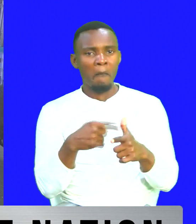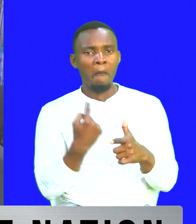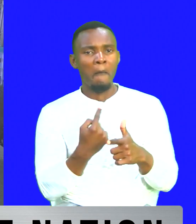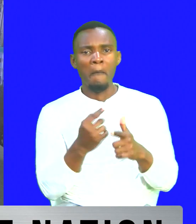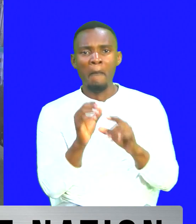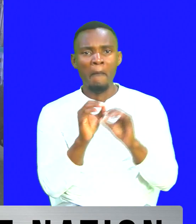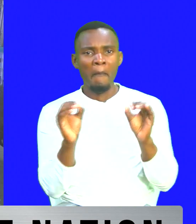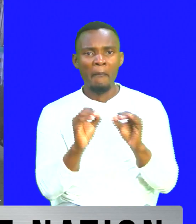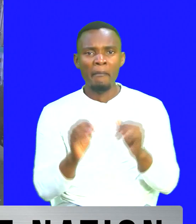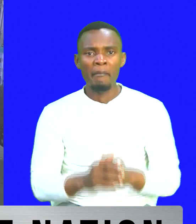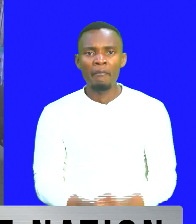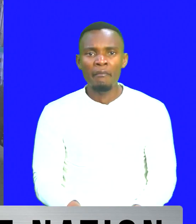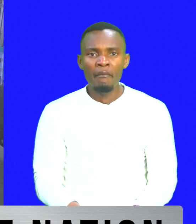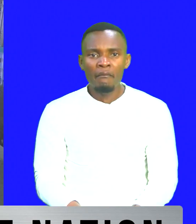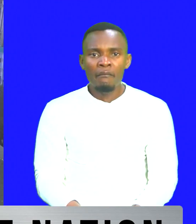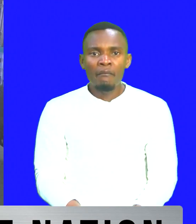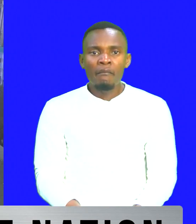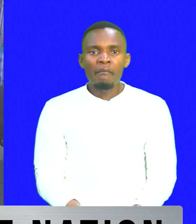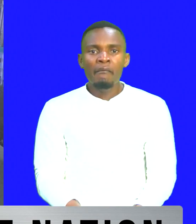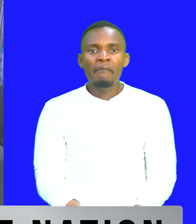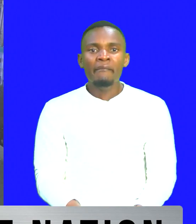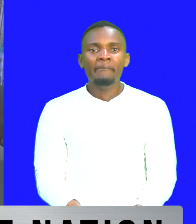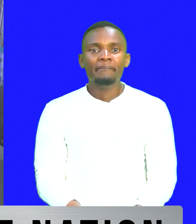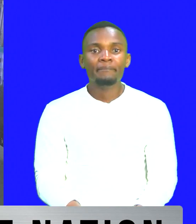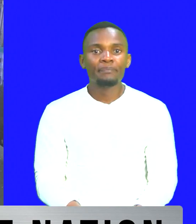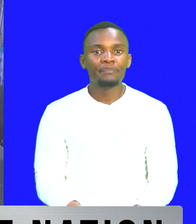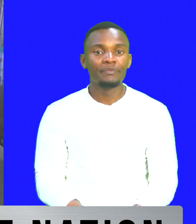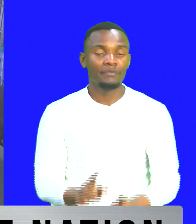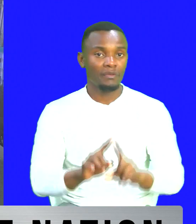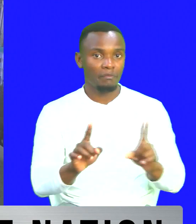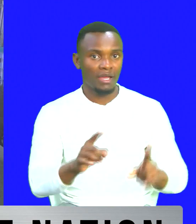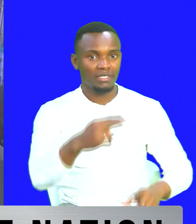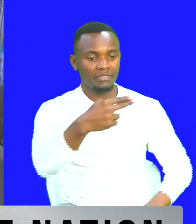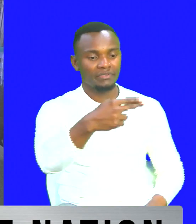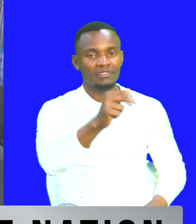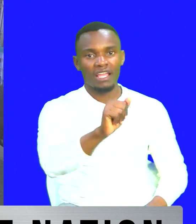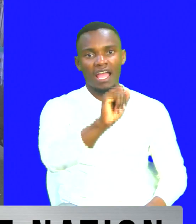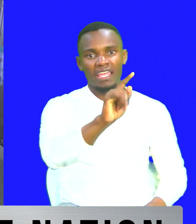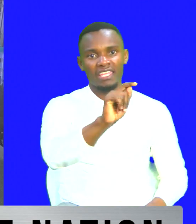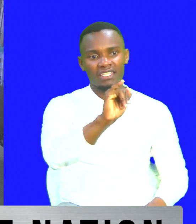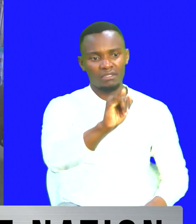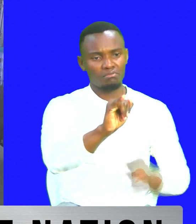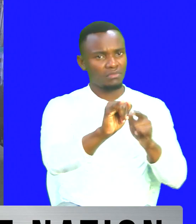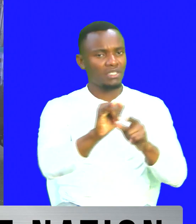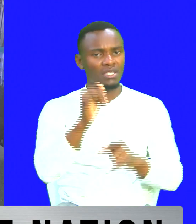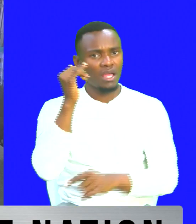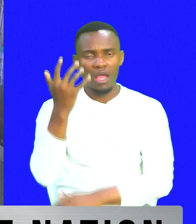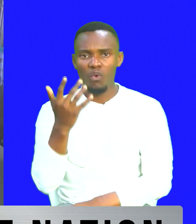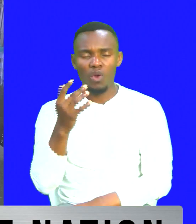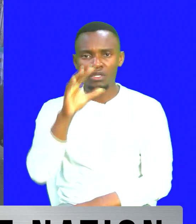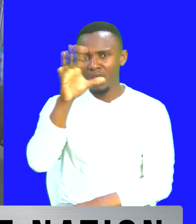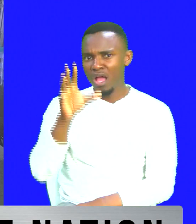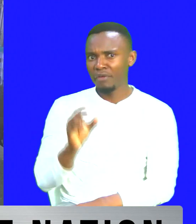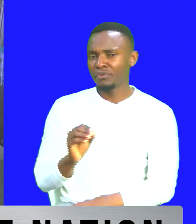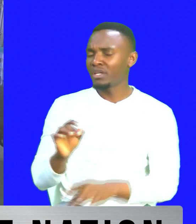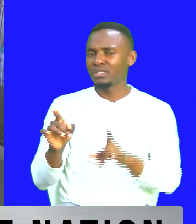then Haiti are Africans like us. We need to stand with Africans like us. And we are not the only